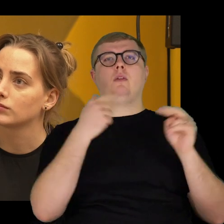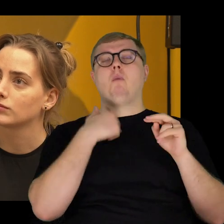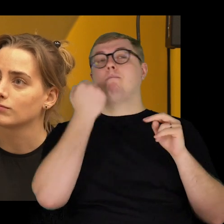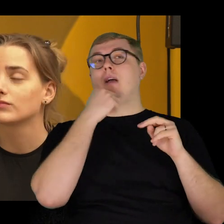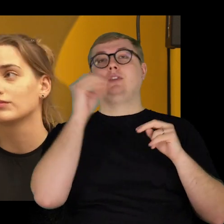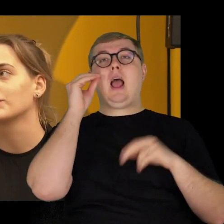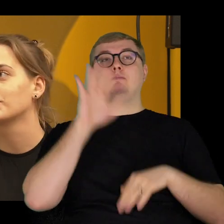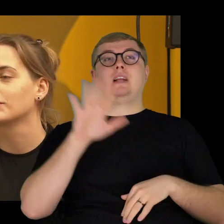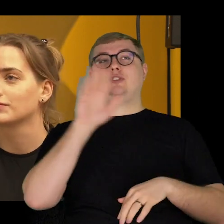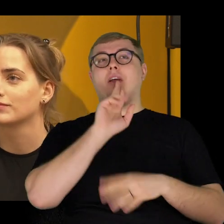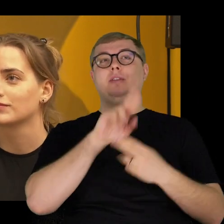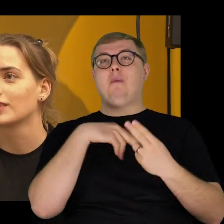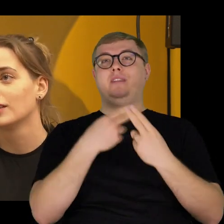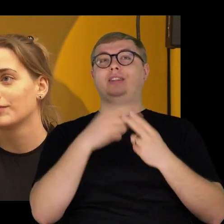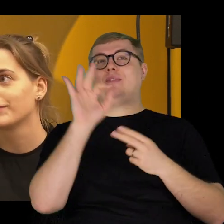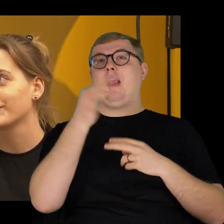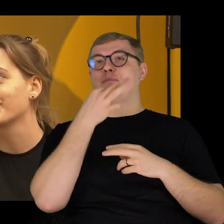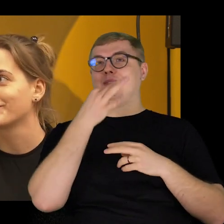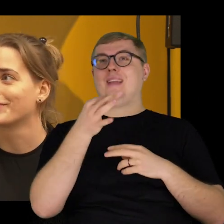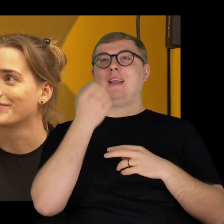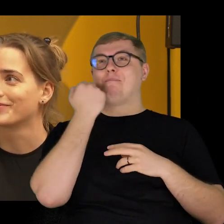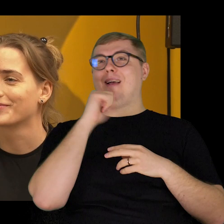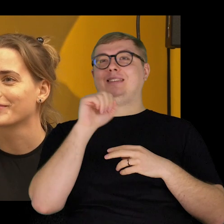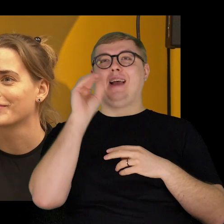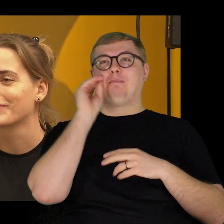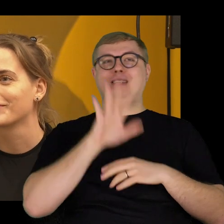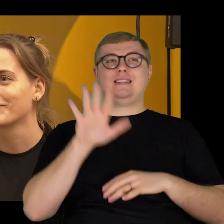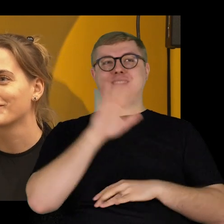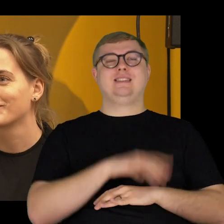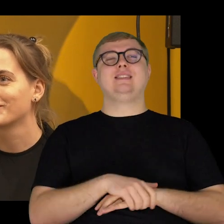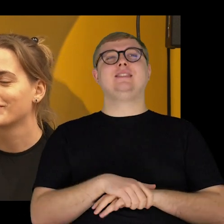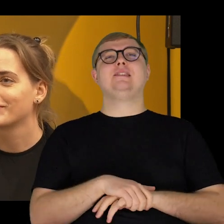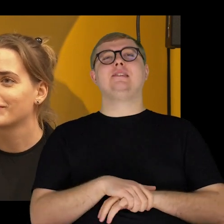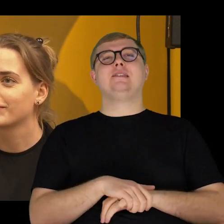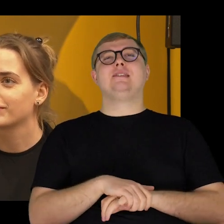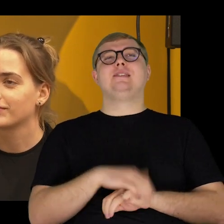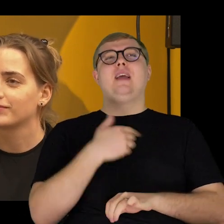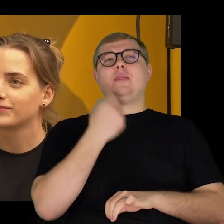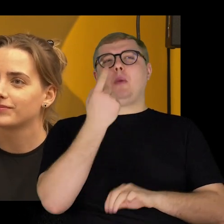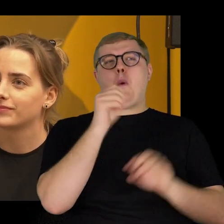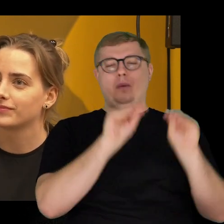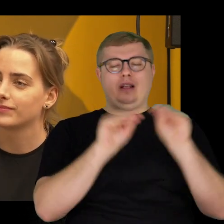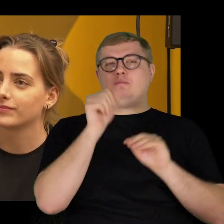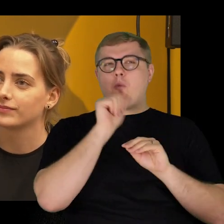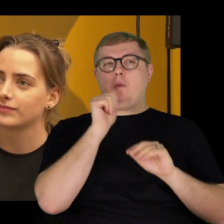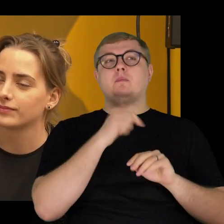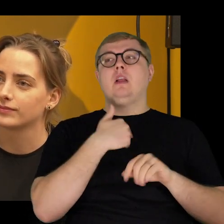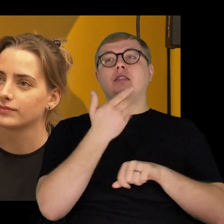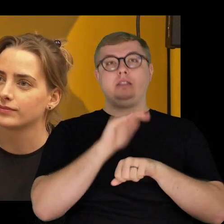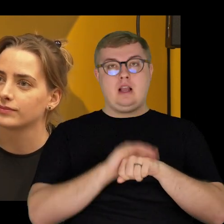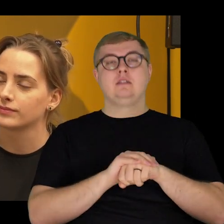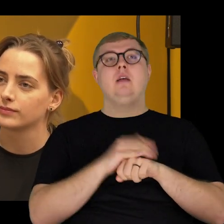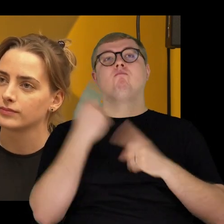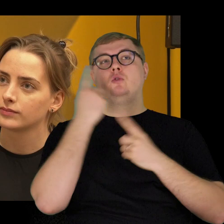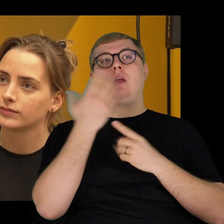abstract answer to your very abstract question. Maybe to try and like situate it a little bit. I mean, I agree. I think it was a good answer as well, actually,